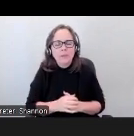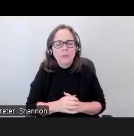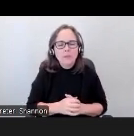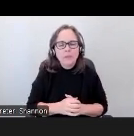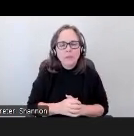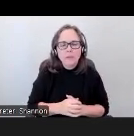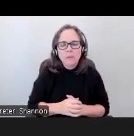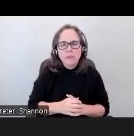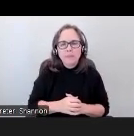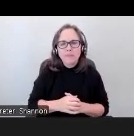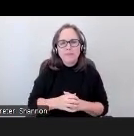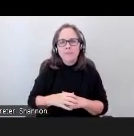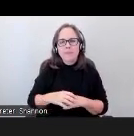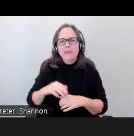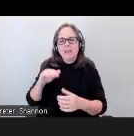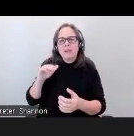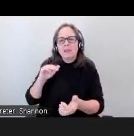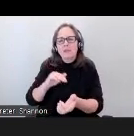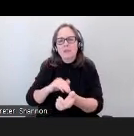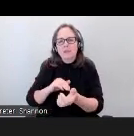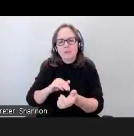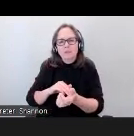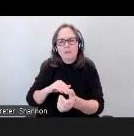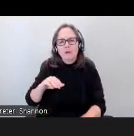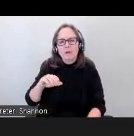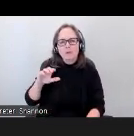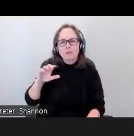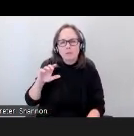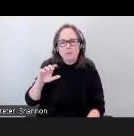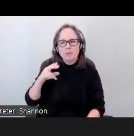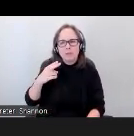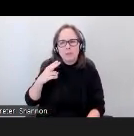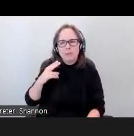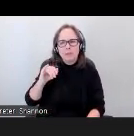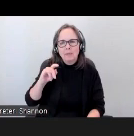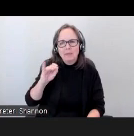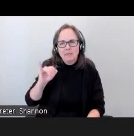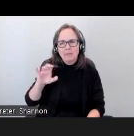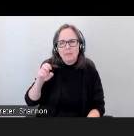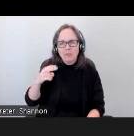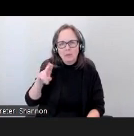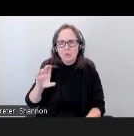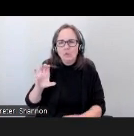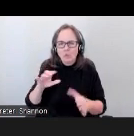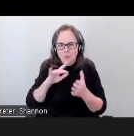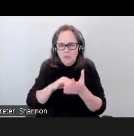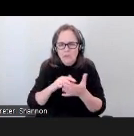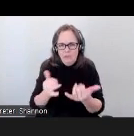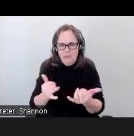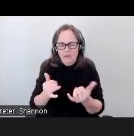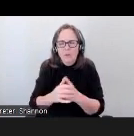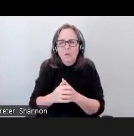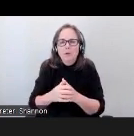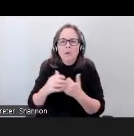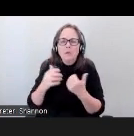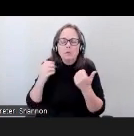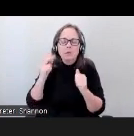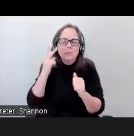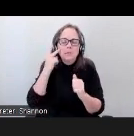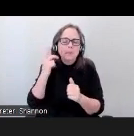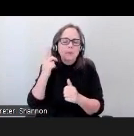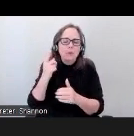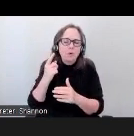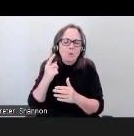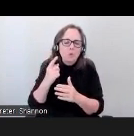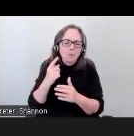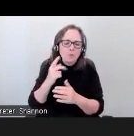Dr. Hilde Chu, is doing a qualitative study talking to rectal cancer patients in our community to see what are important